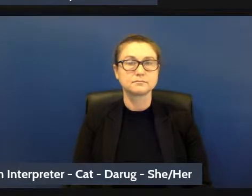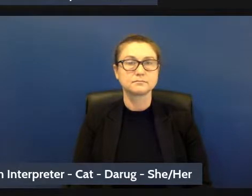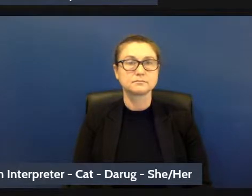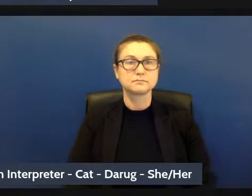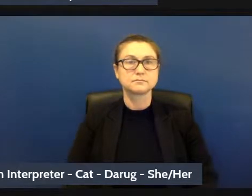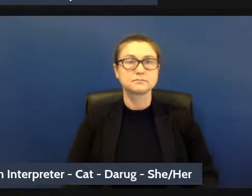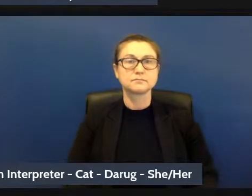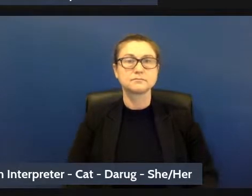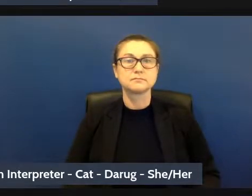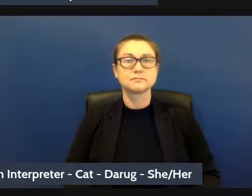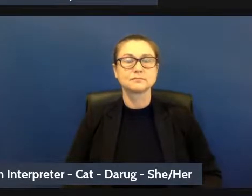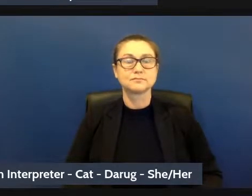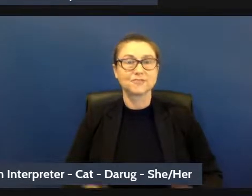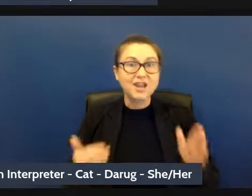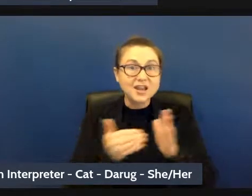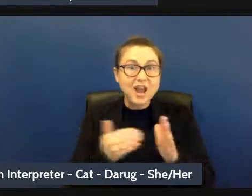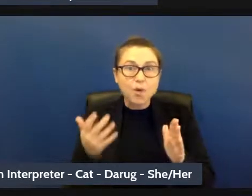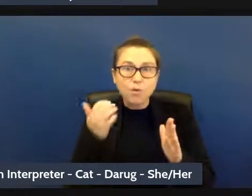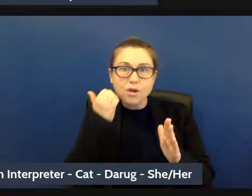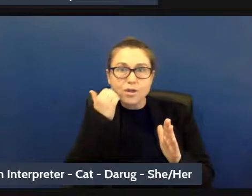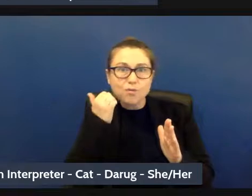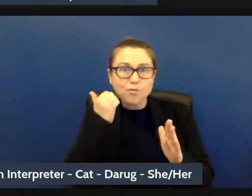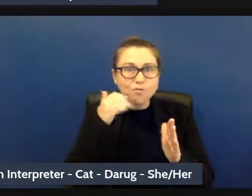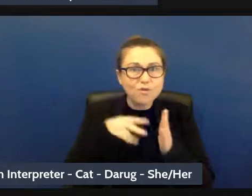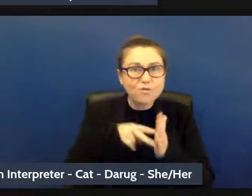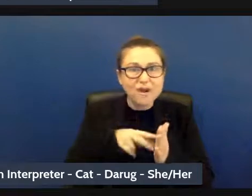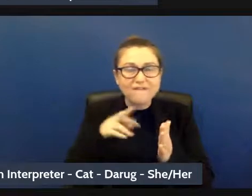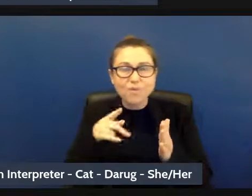Now we wait for the magic of the internet to send the slides.